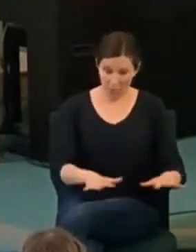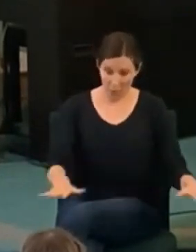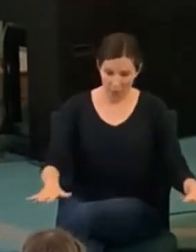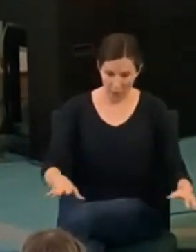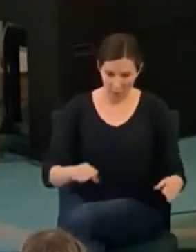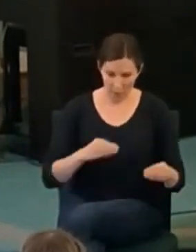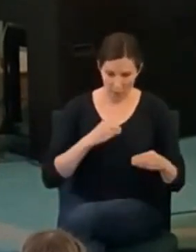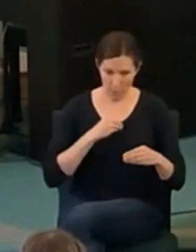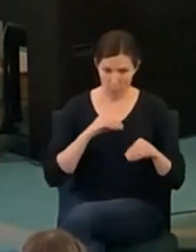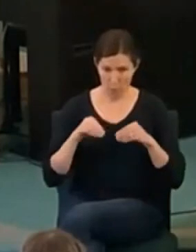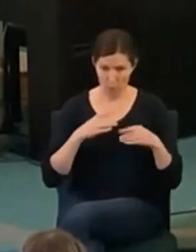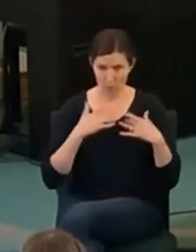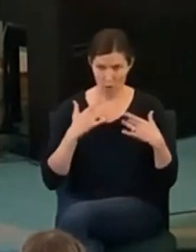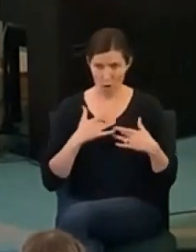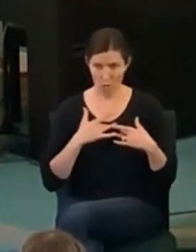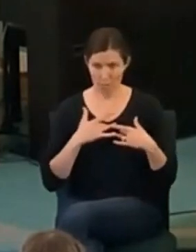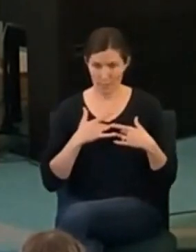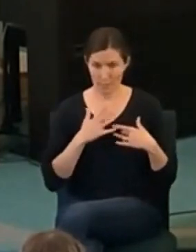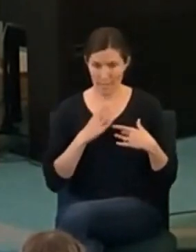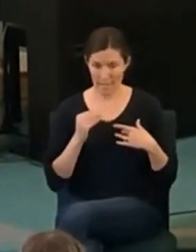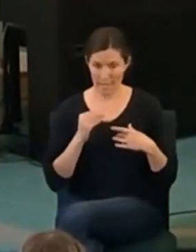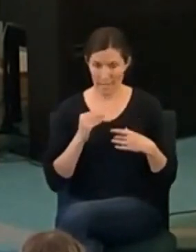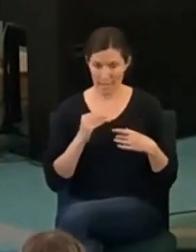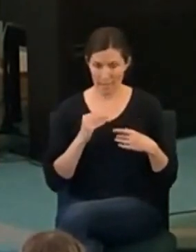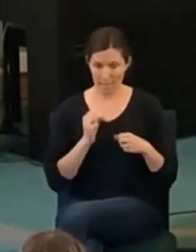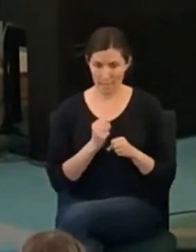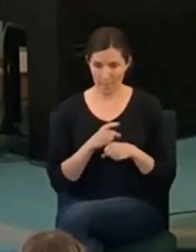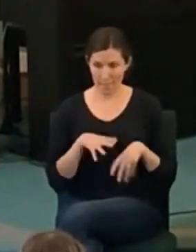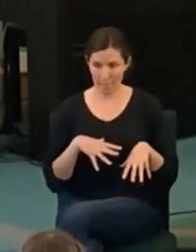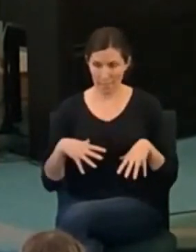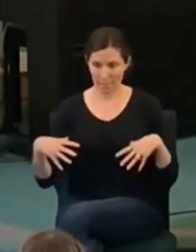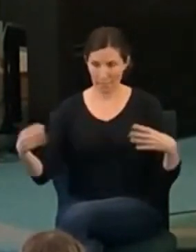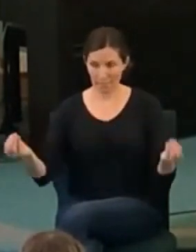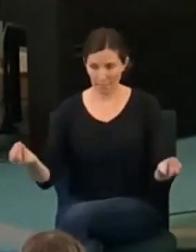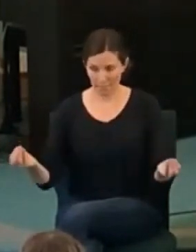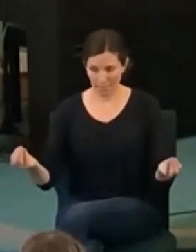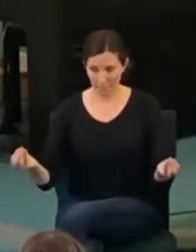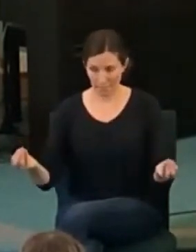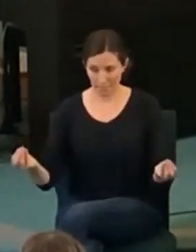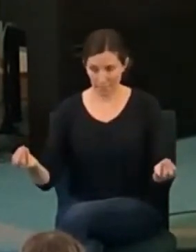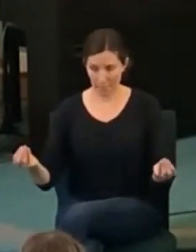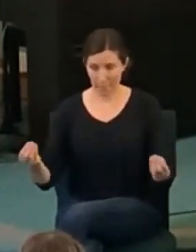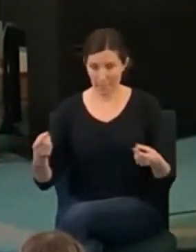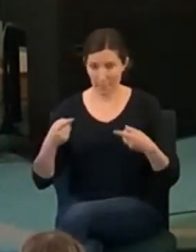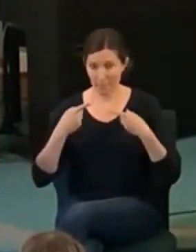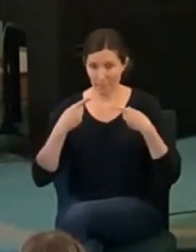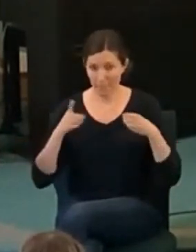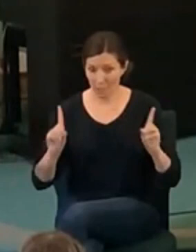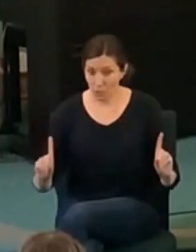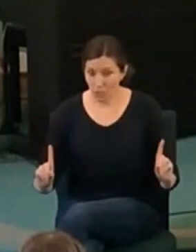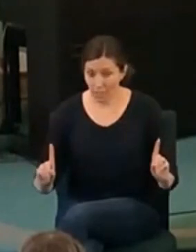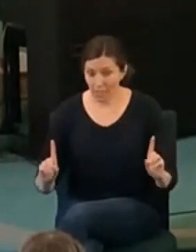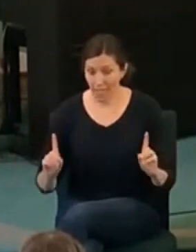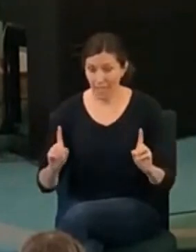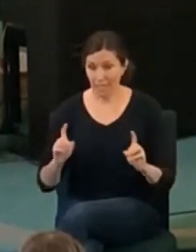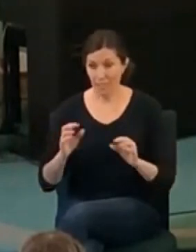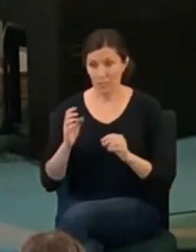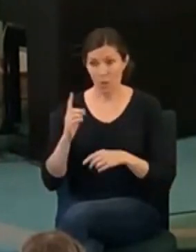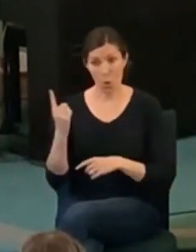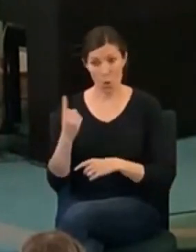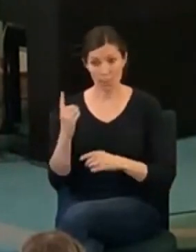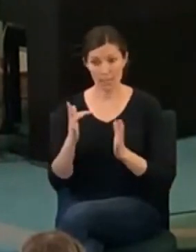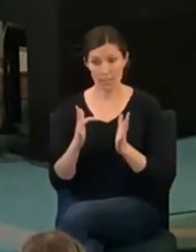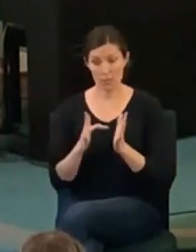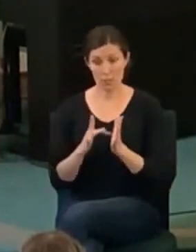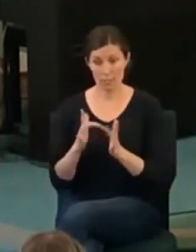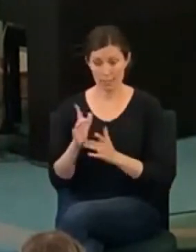See, here we see the accusers all leave. Jesus's words and his writings seem to